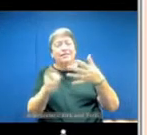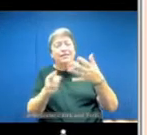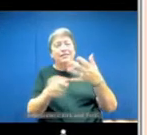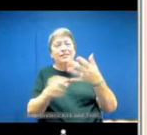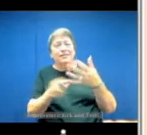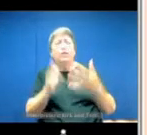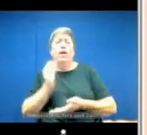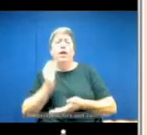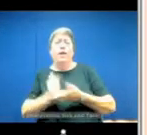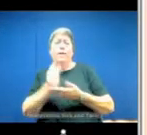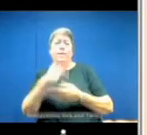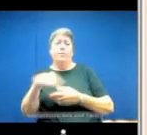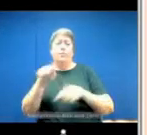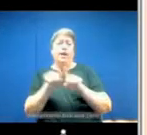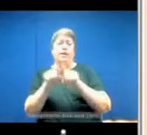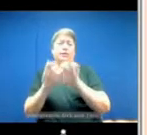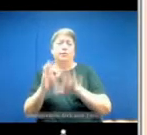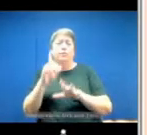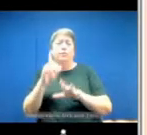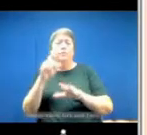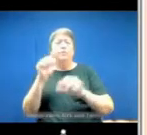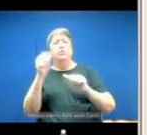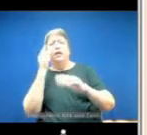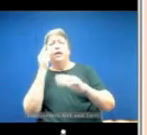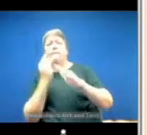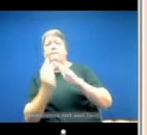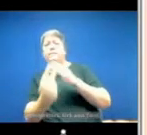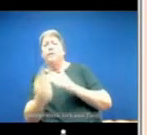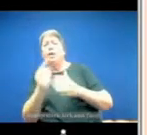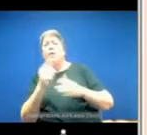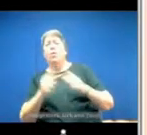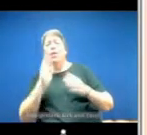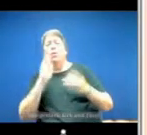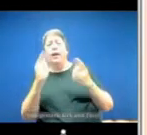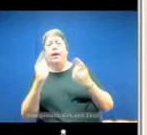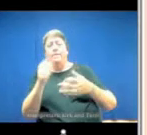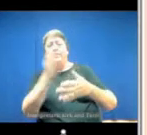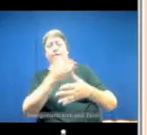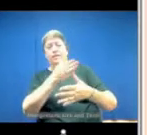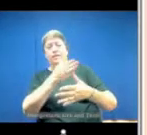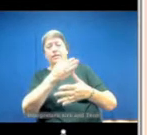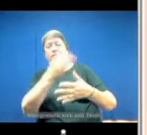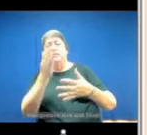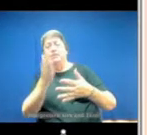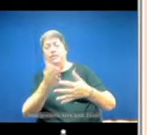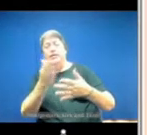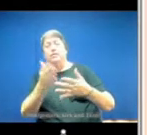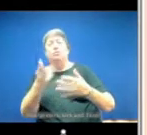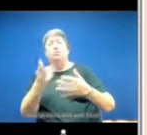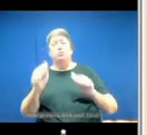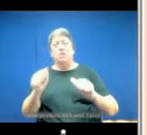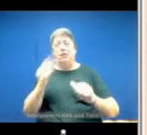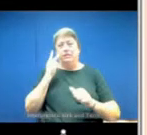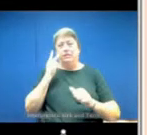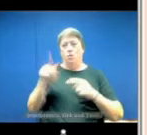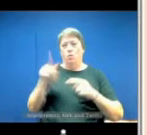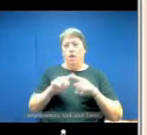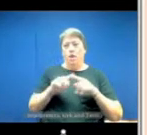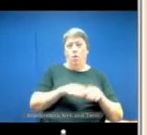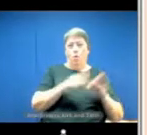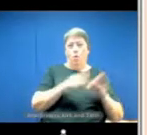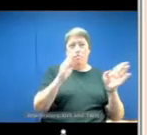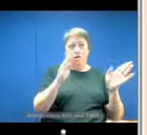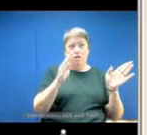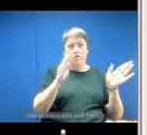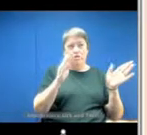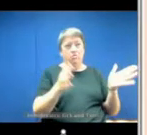kinds of interpretation you're going to be doing, and you can anticipate when a topic is opening, when it's in the middle and things are getting fleshed